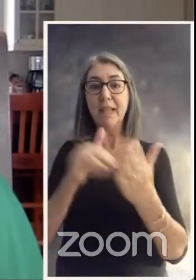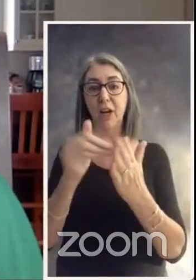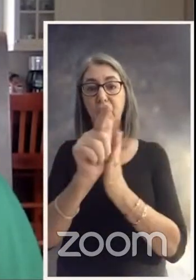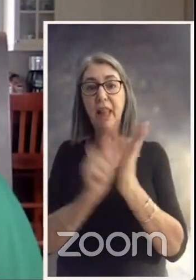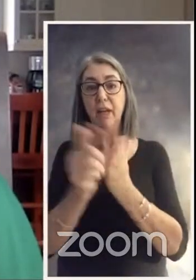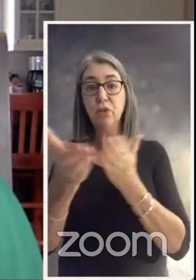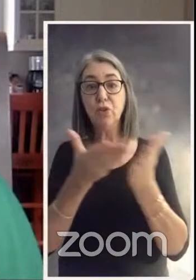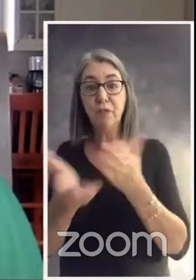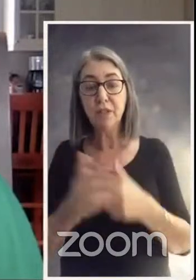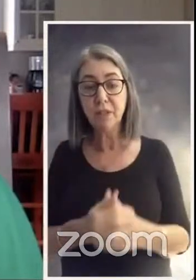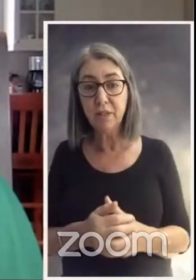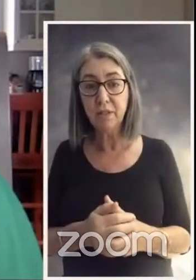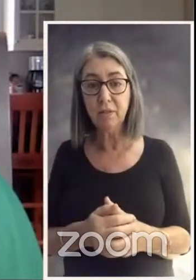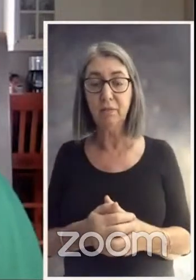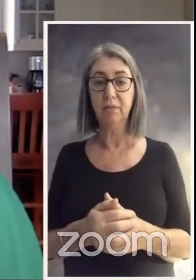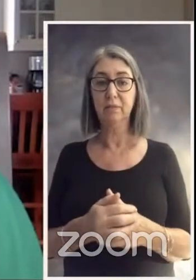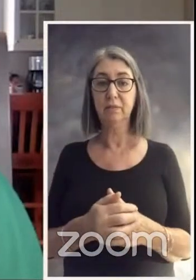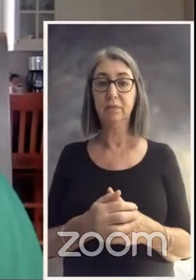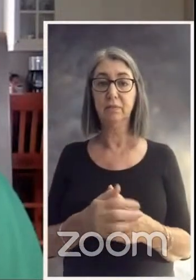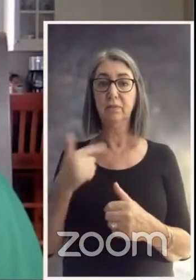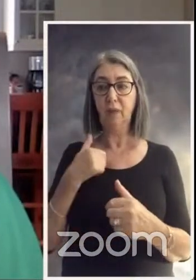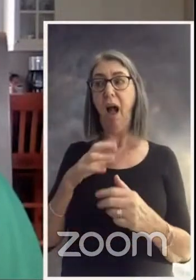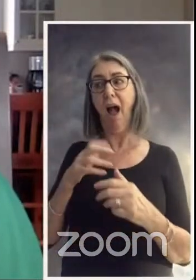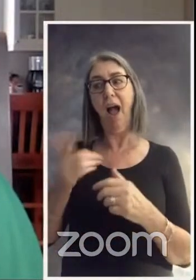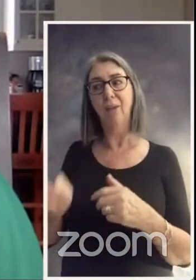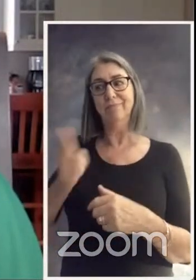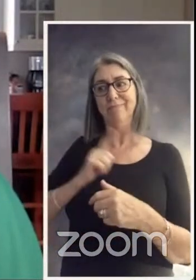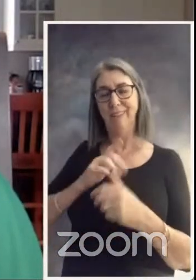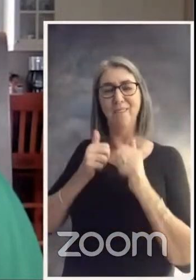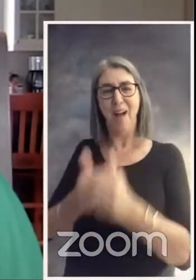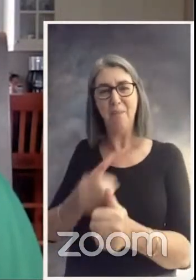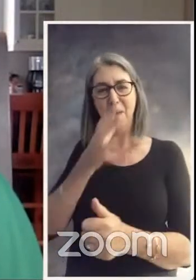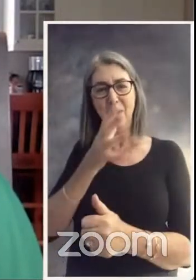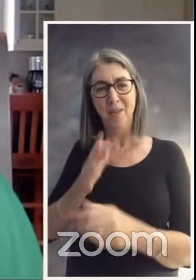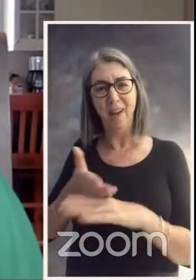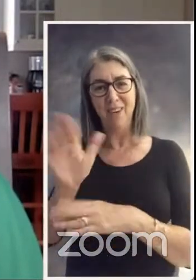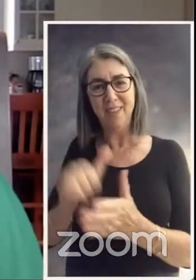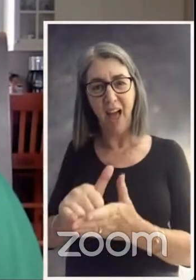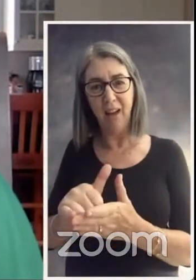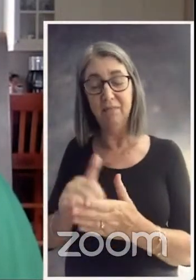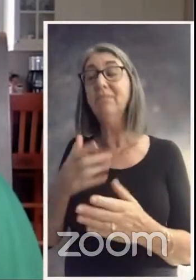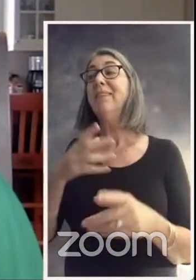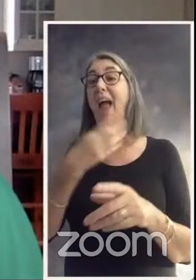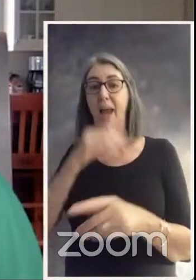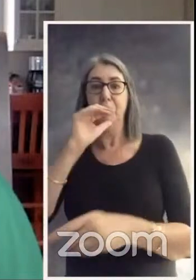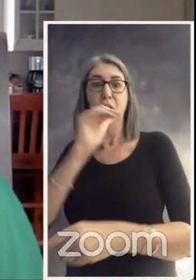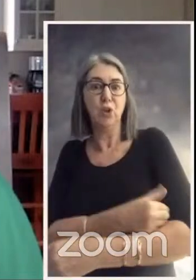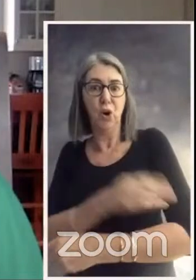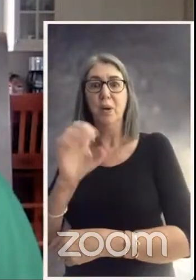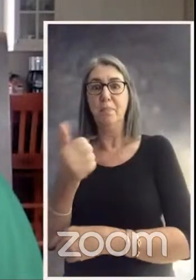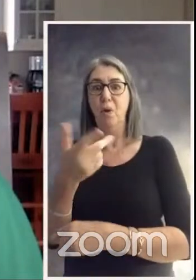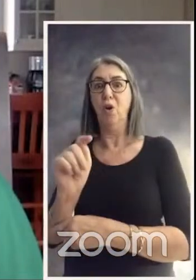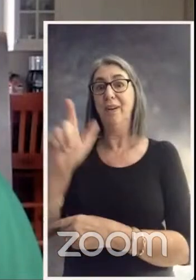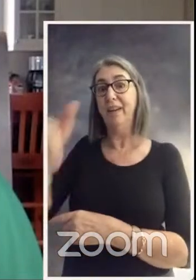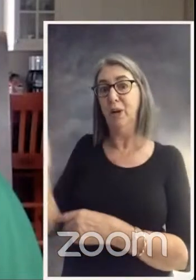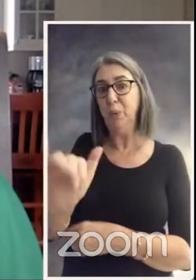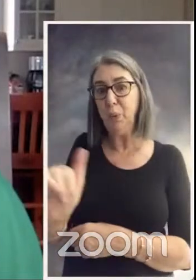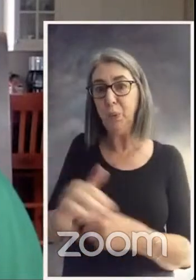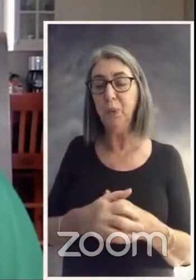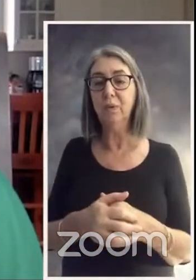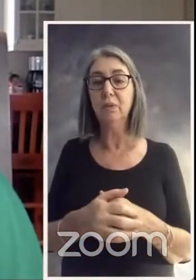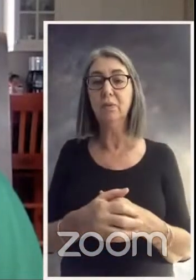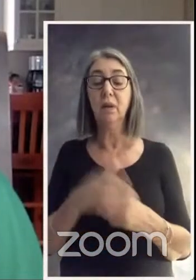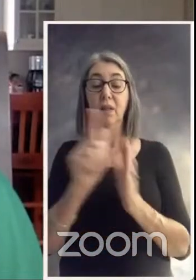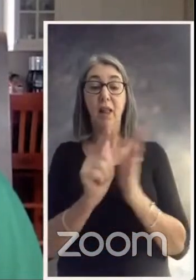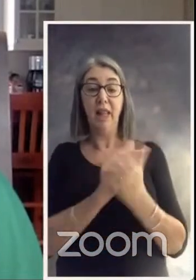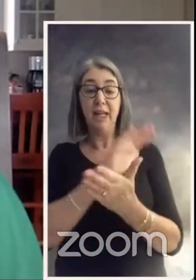for Legal Services. I followed in her footsteps soon after, as did my daughter Margaret.